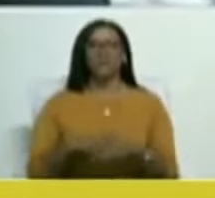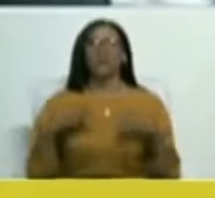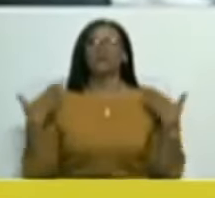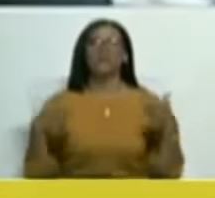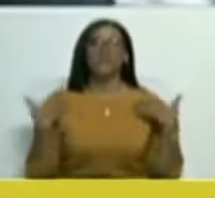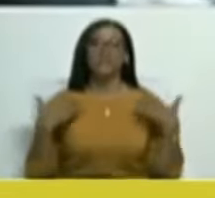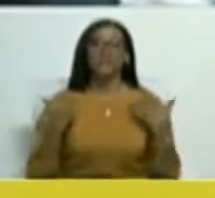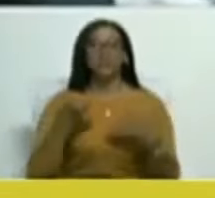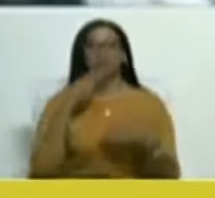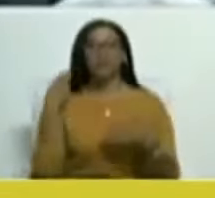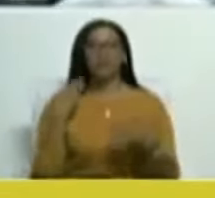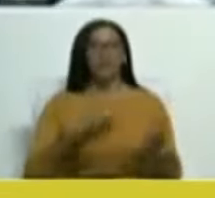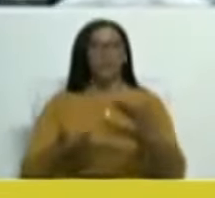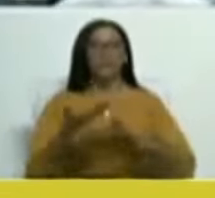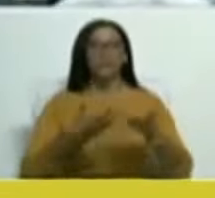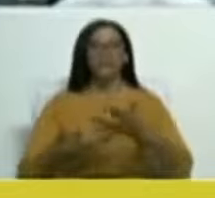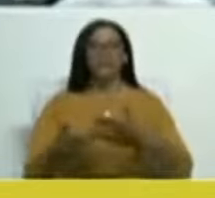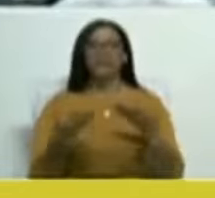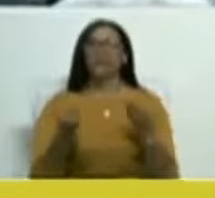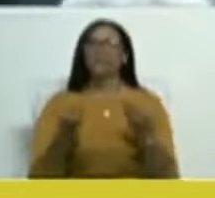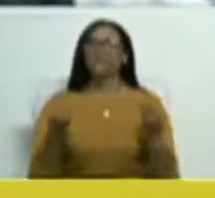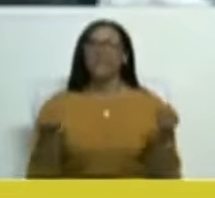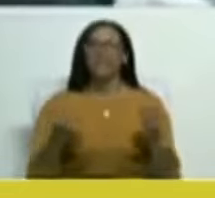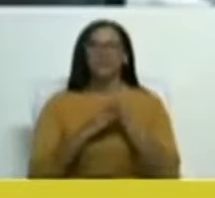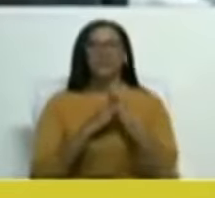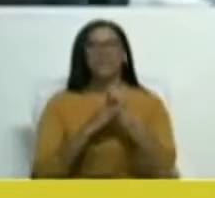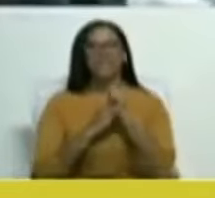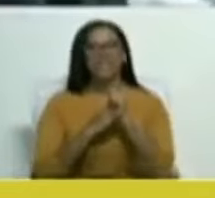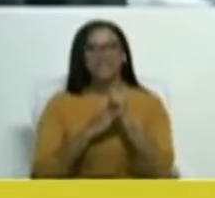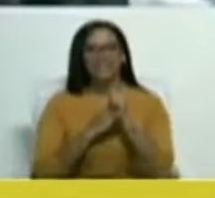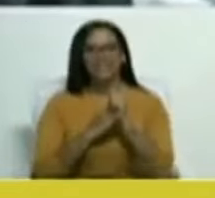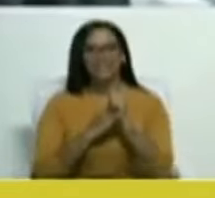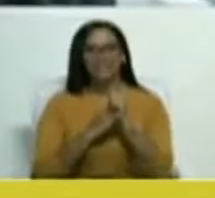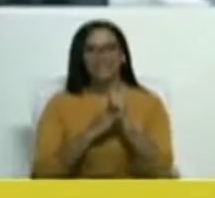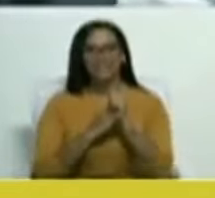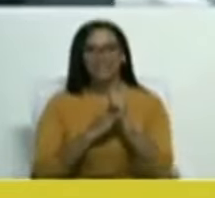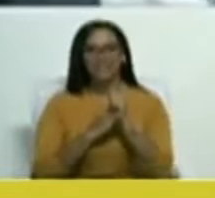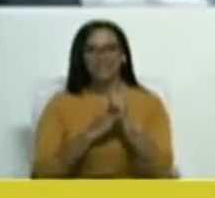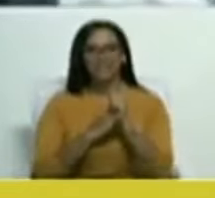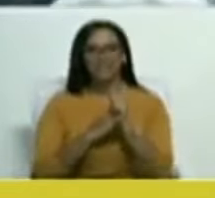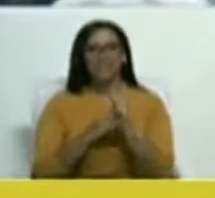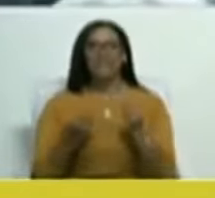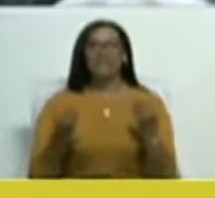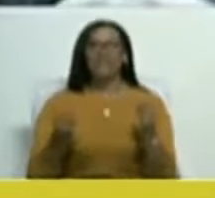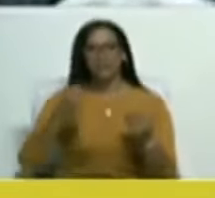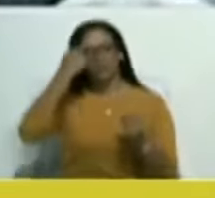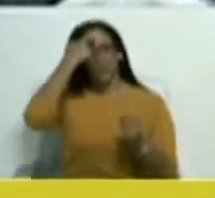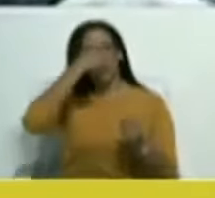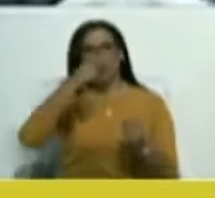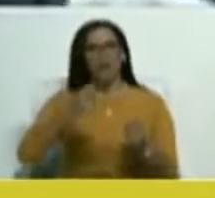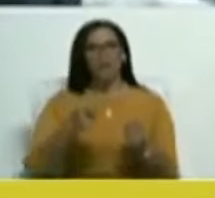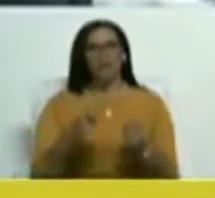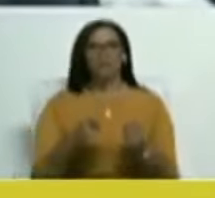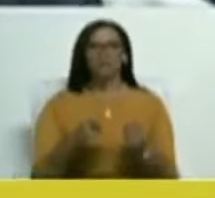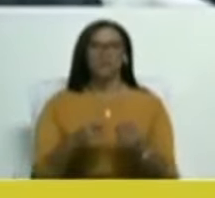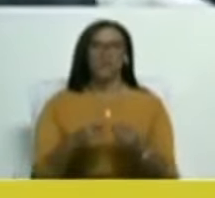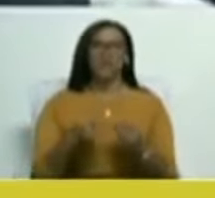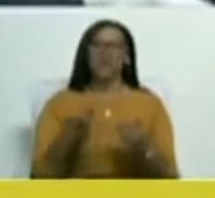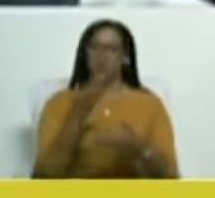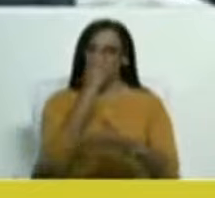proud and happy to share with so many leaders from a lot of